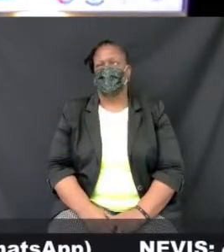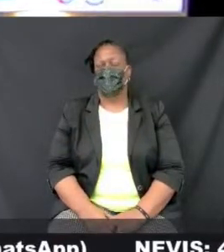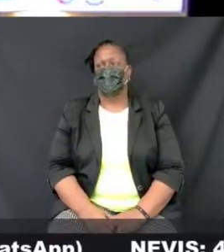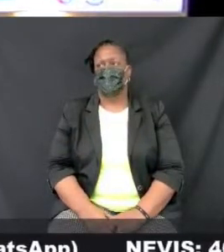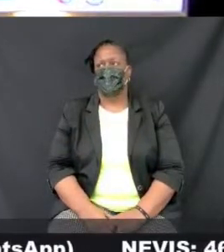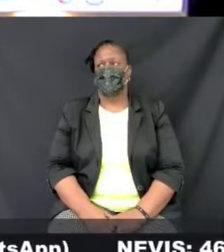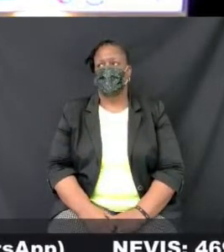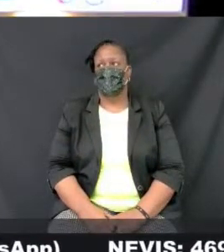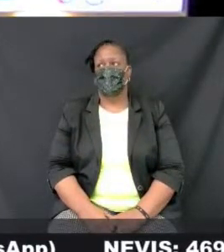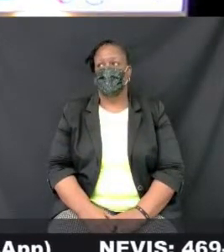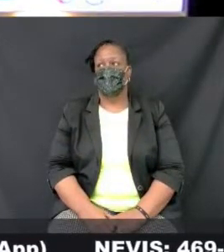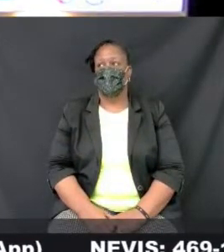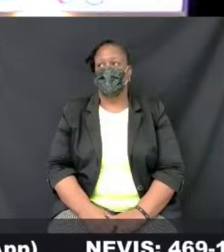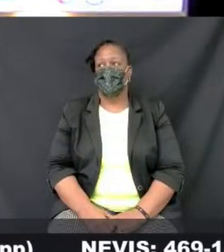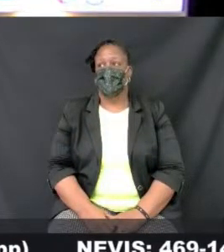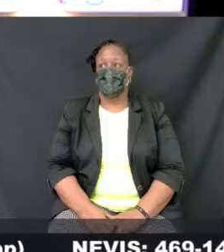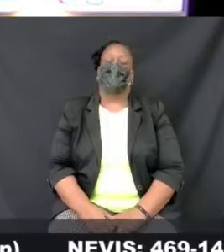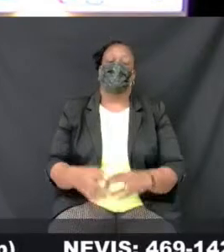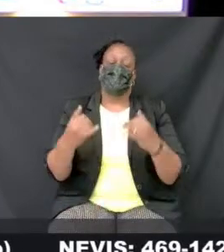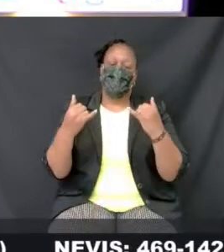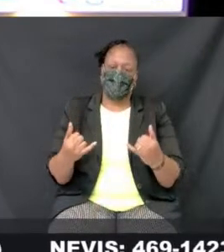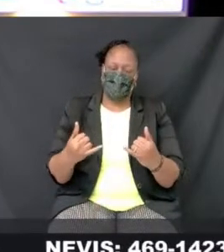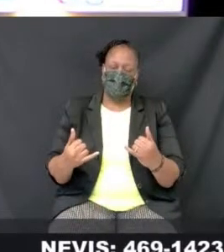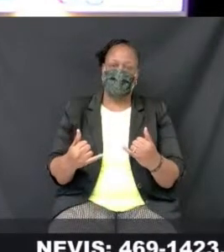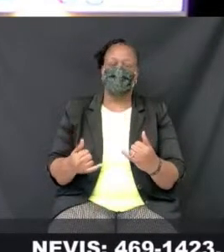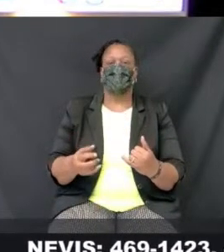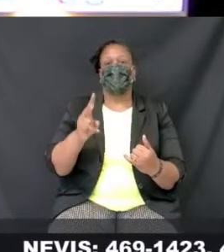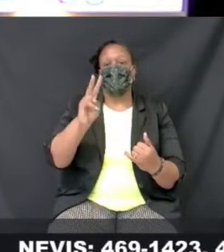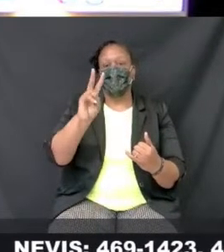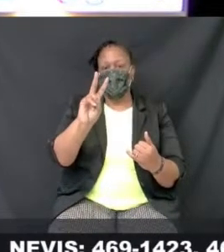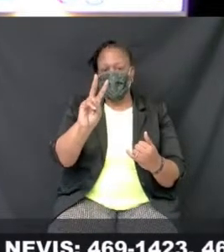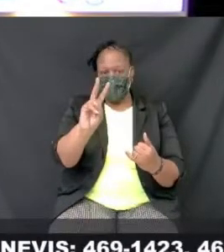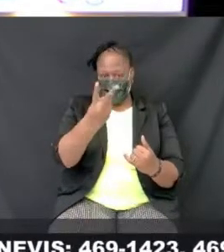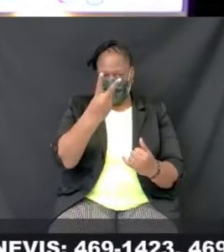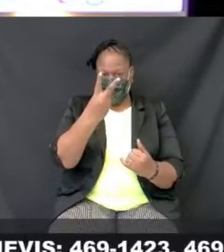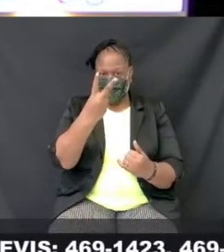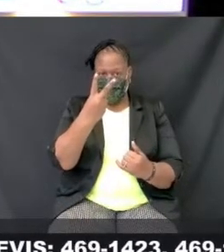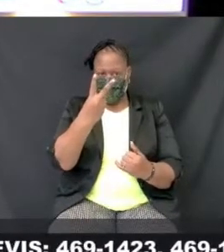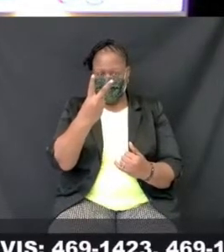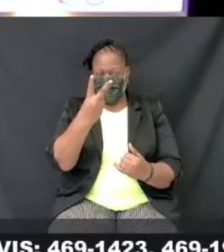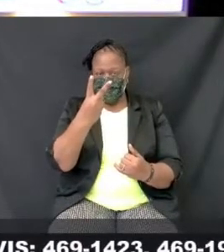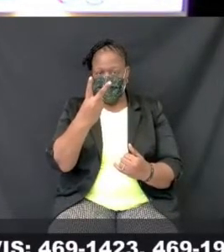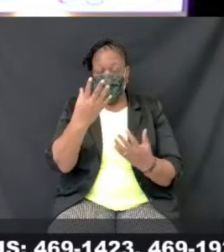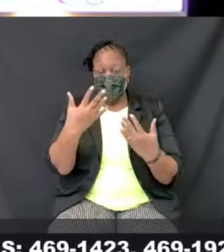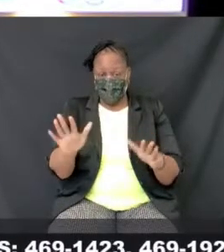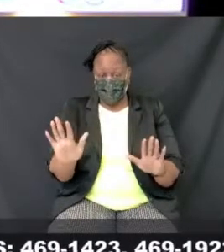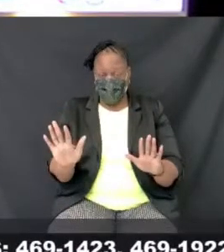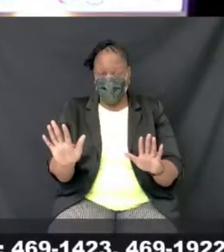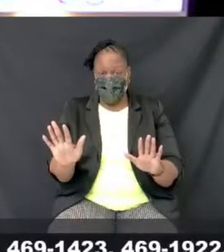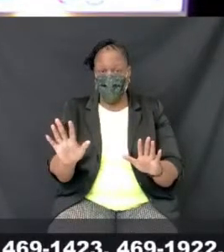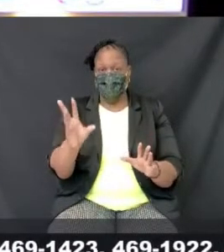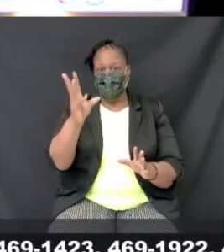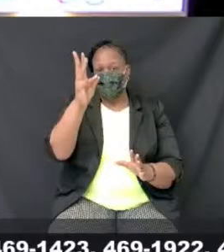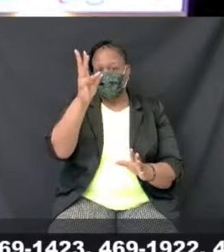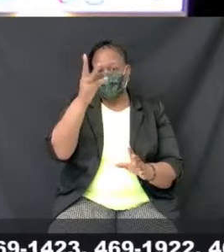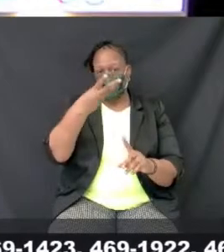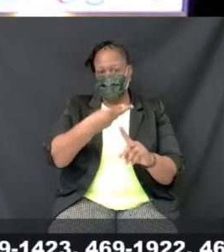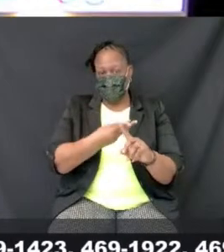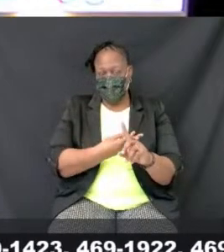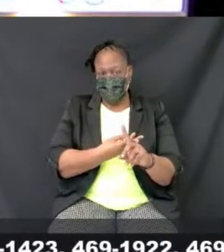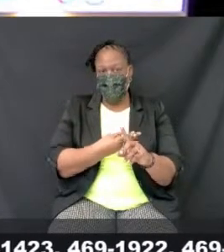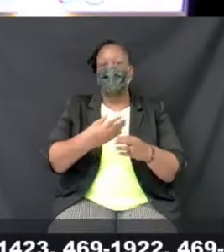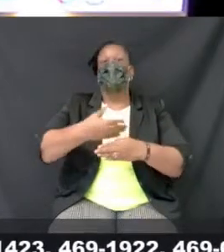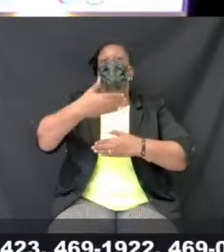Right now, the recommendation is that after you've gotten your first 2 primary shots, 6 months